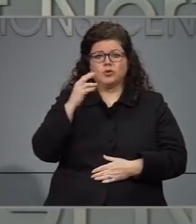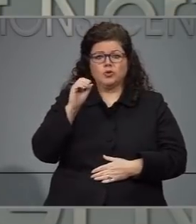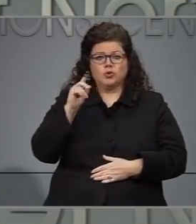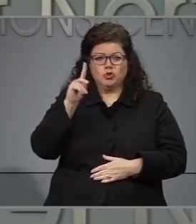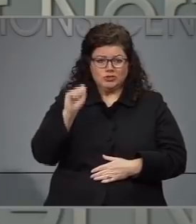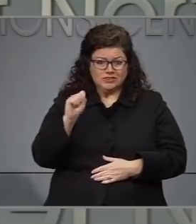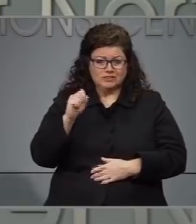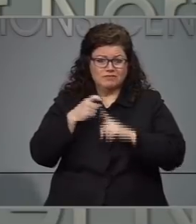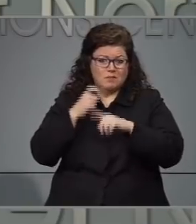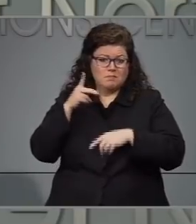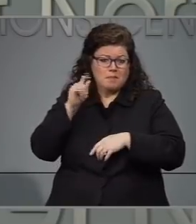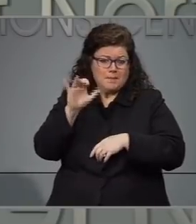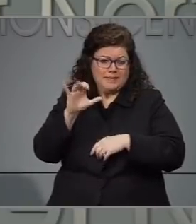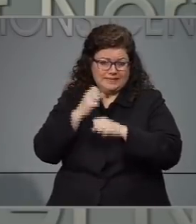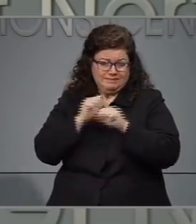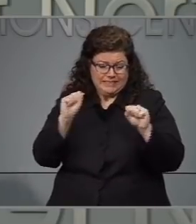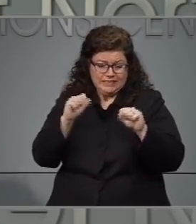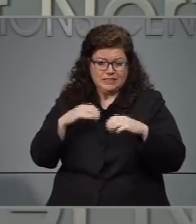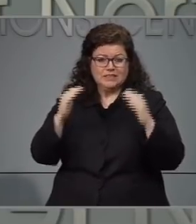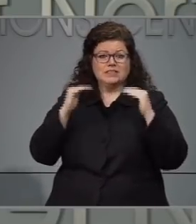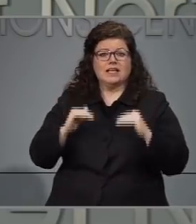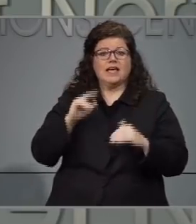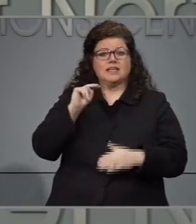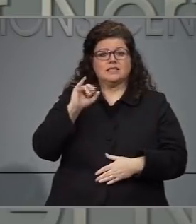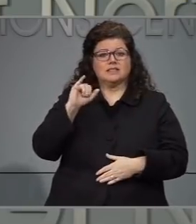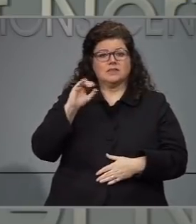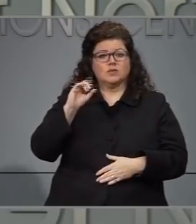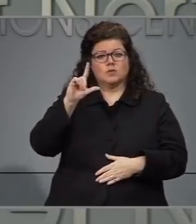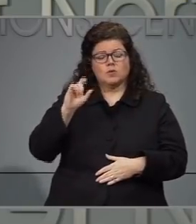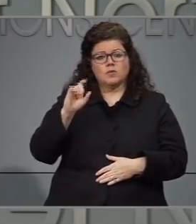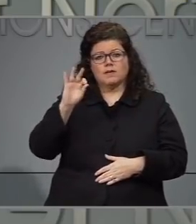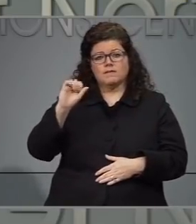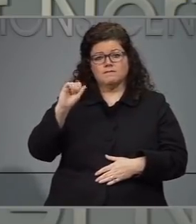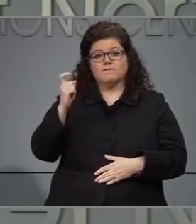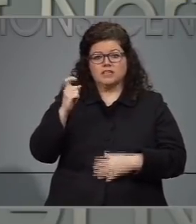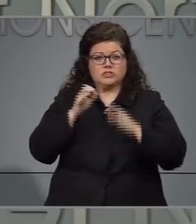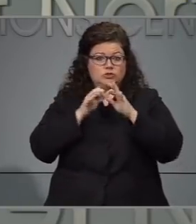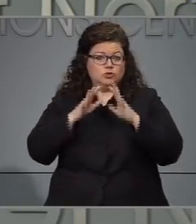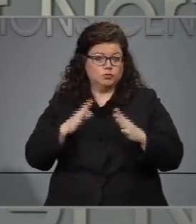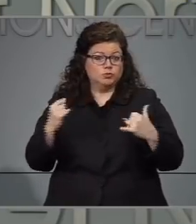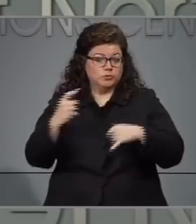Public Safety, and Nicole Fox is providing American